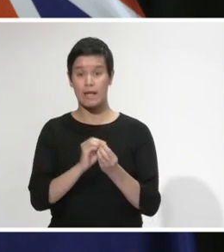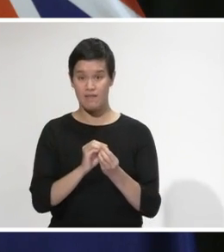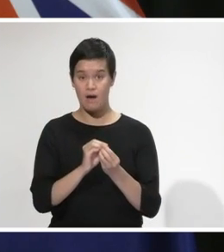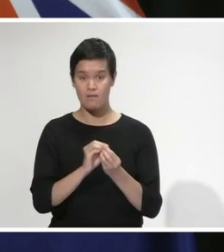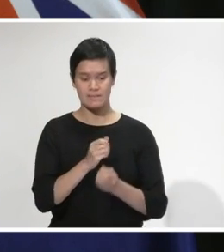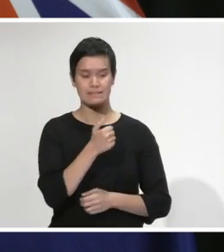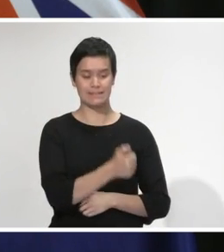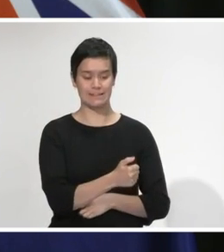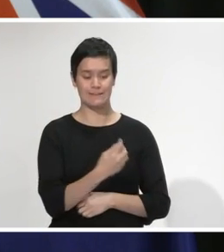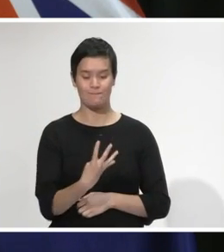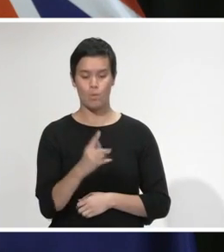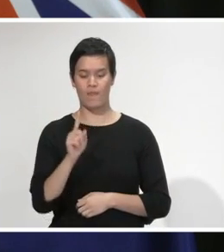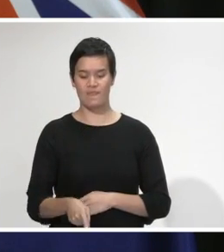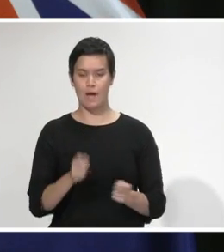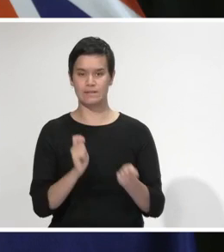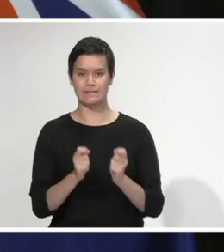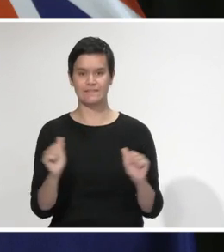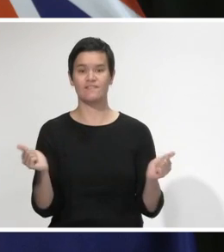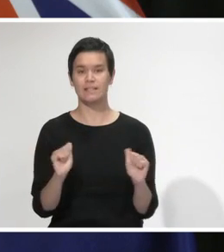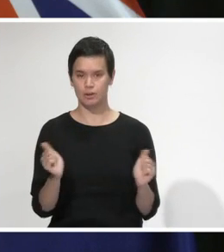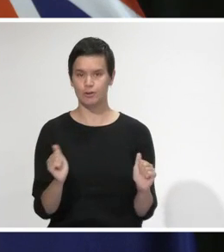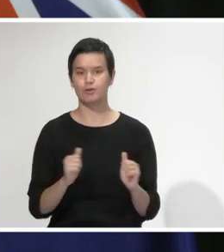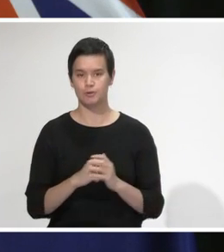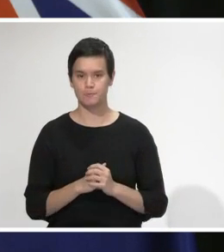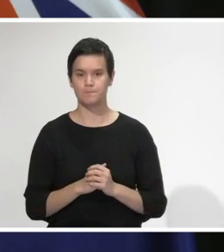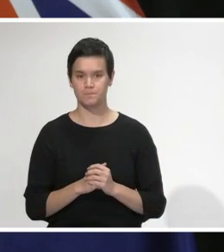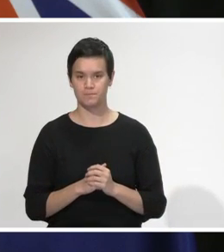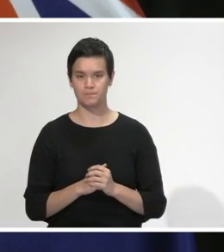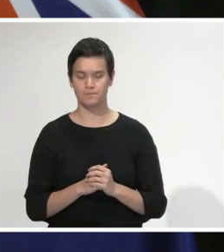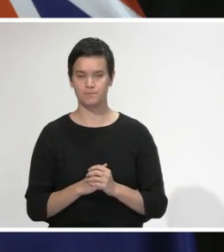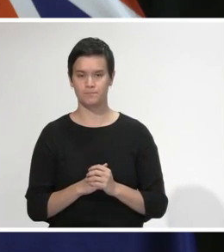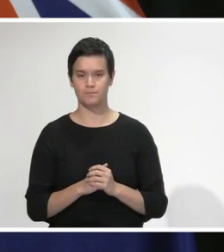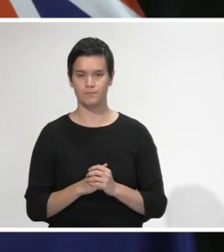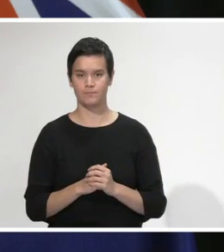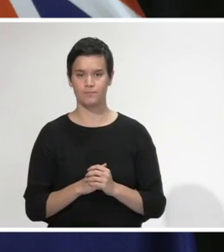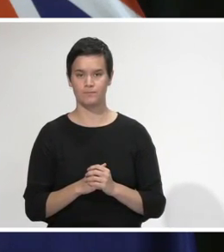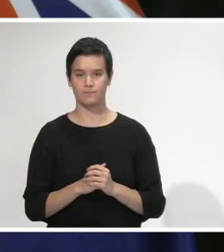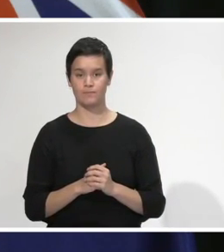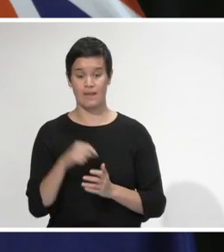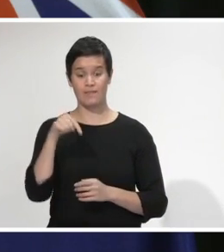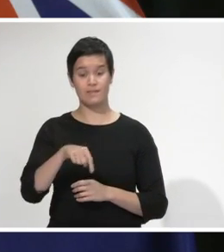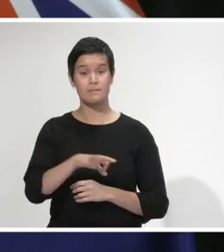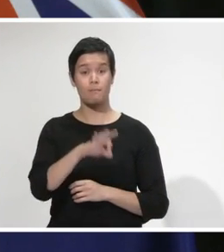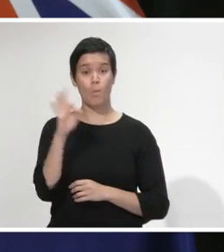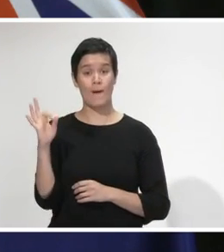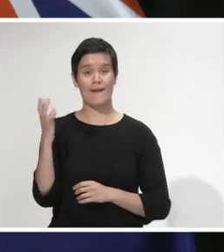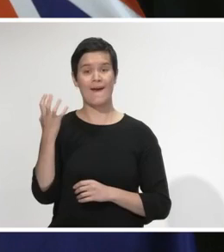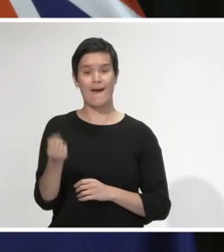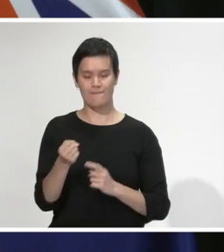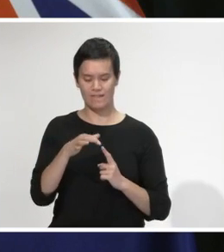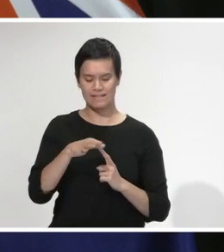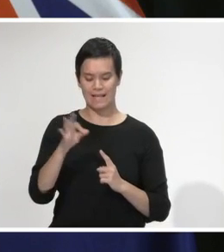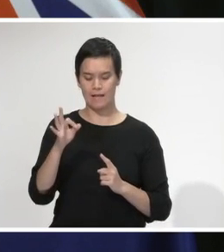64,399 tests have been undertaken. Just to comment on that, at this morning's Select Committee hearing,